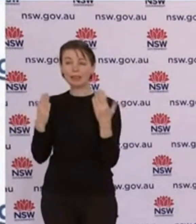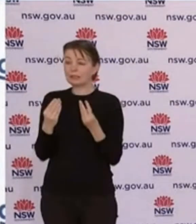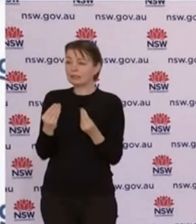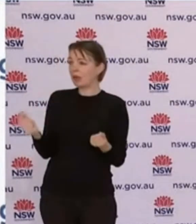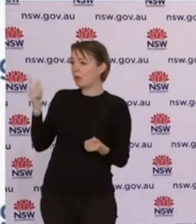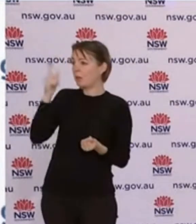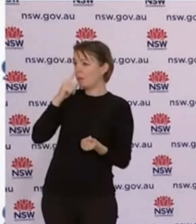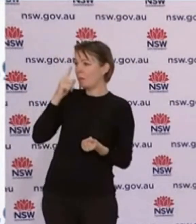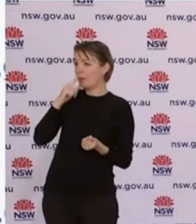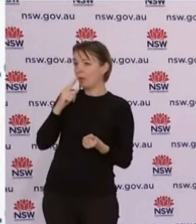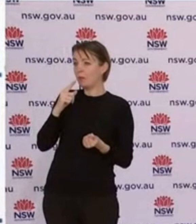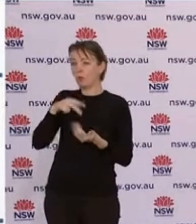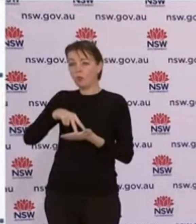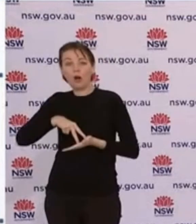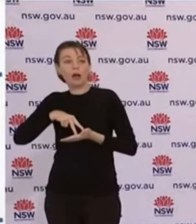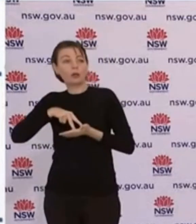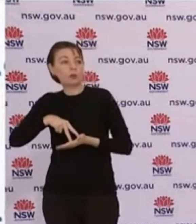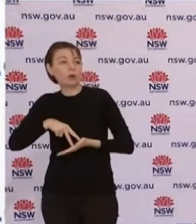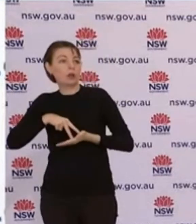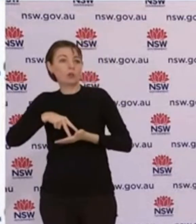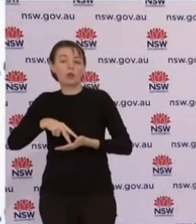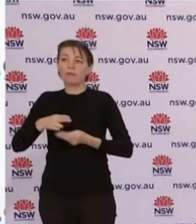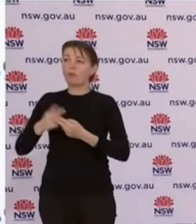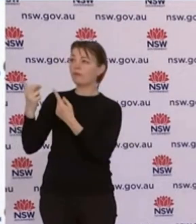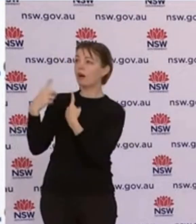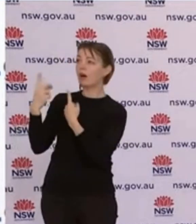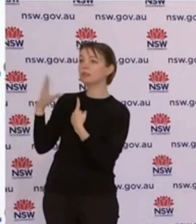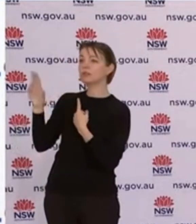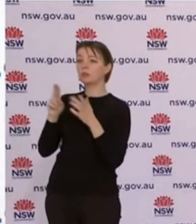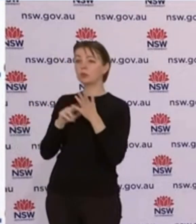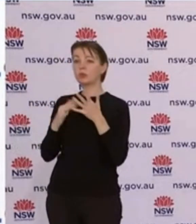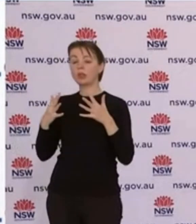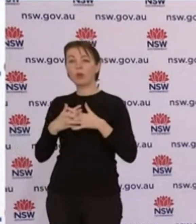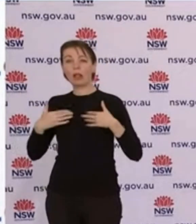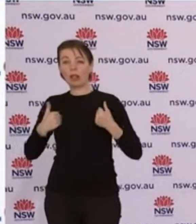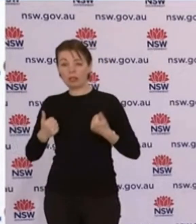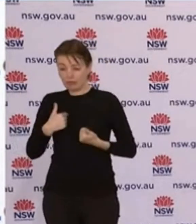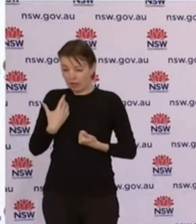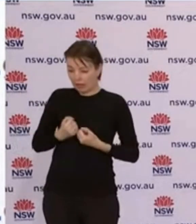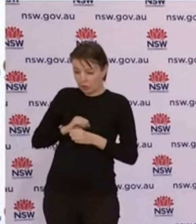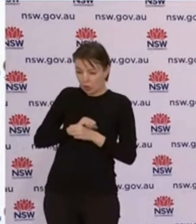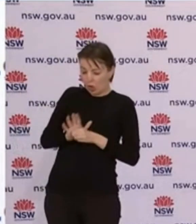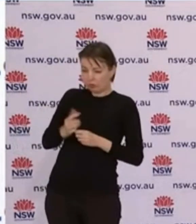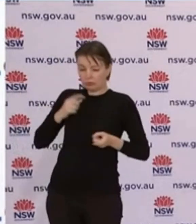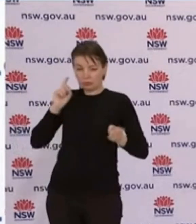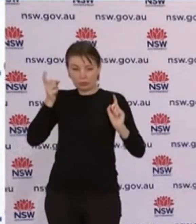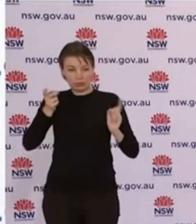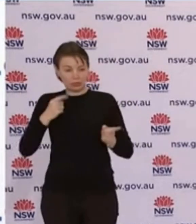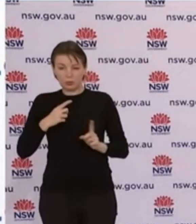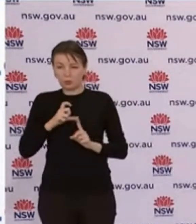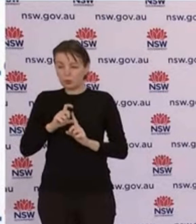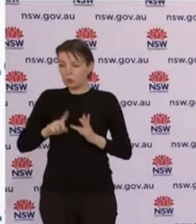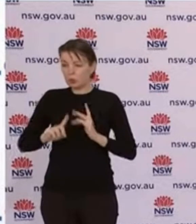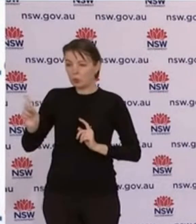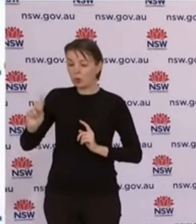South Wales Health to advise them on what to do with their living situation, with their care. Are there now just too many cases for you guys to provide